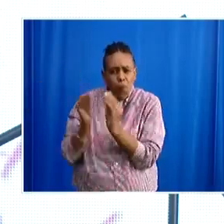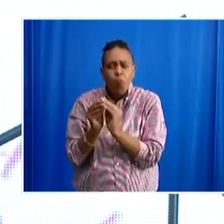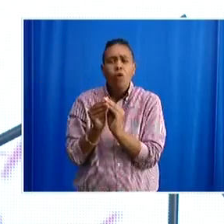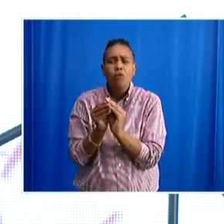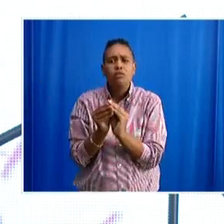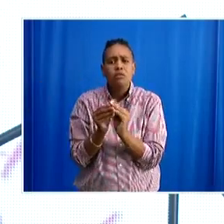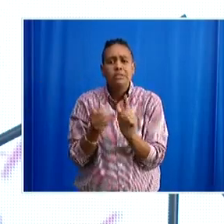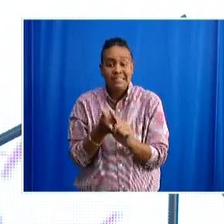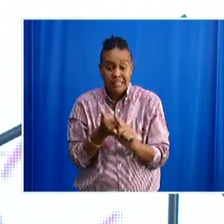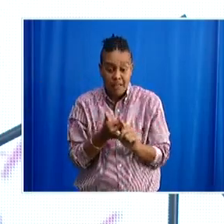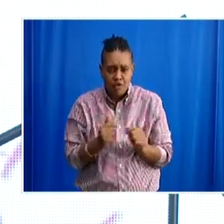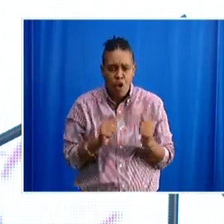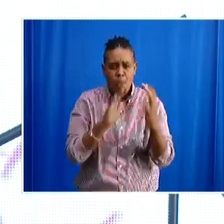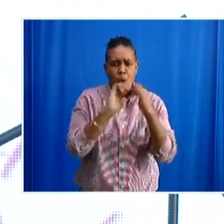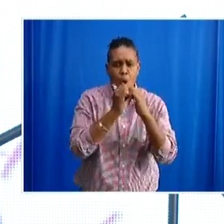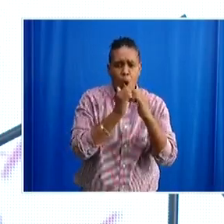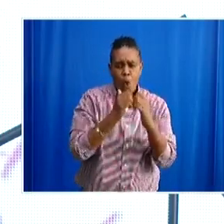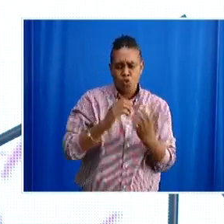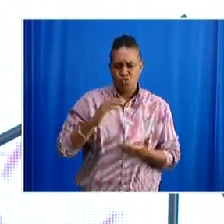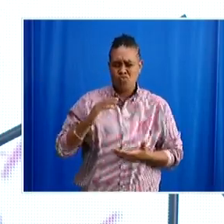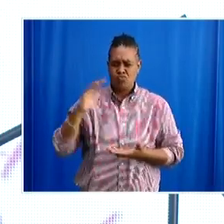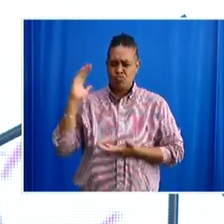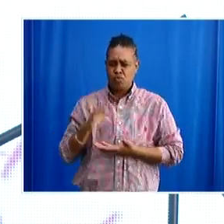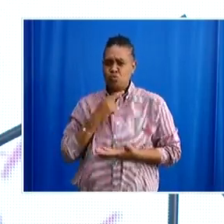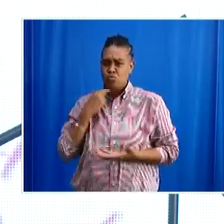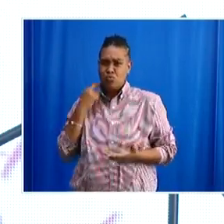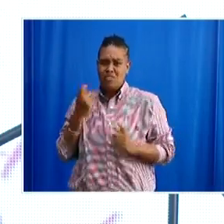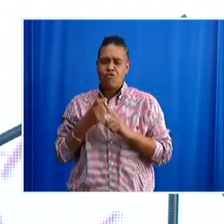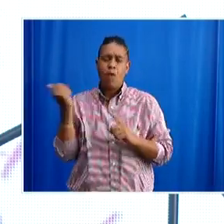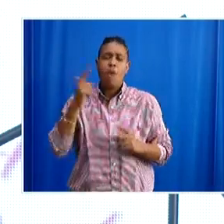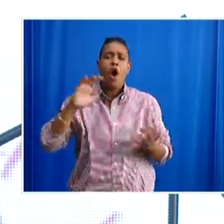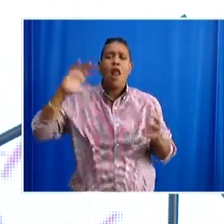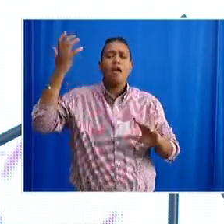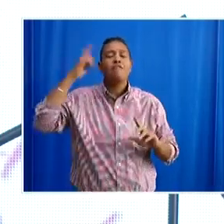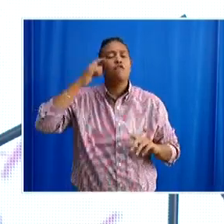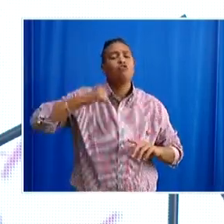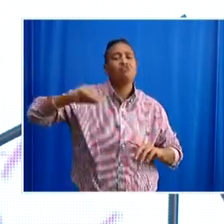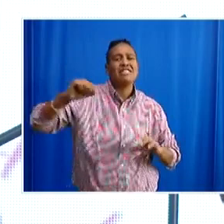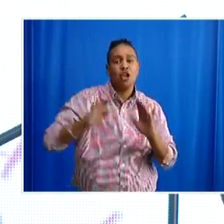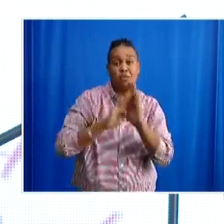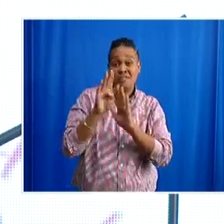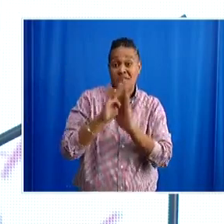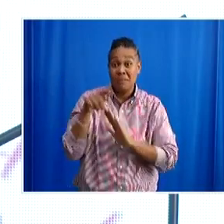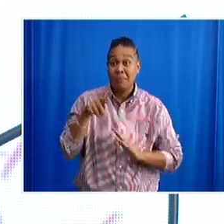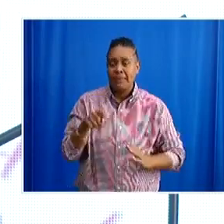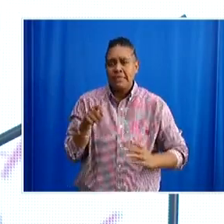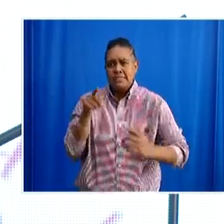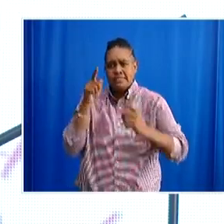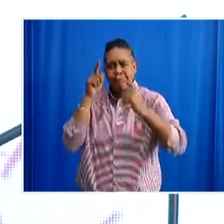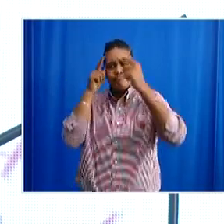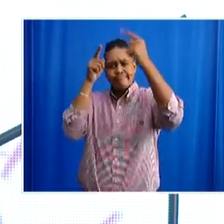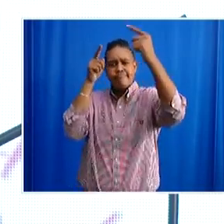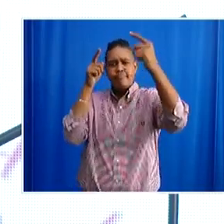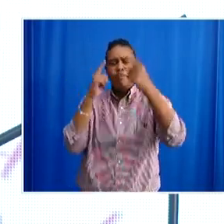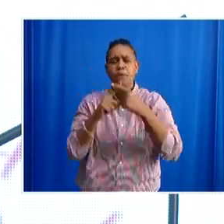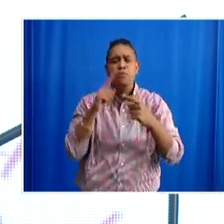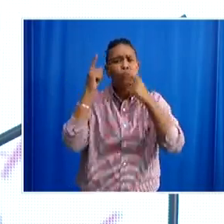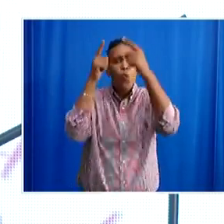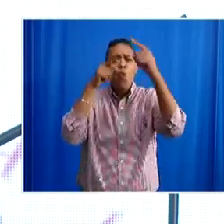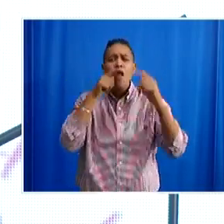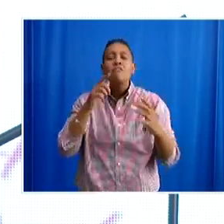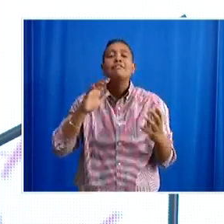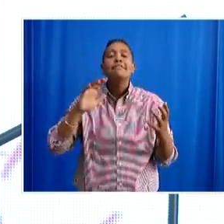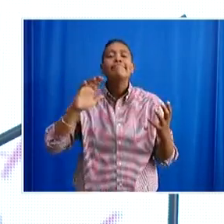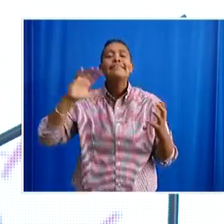from all hazards to achieve resilient development. This ambitious aspiration, as well as the goal of the Comprehensive